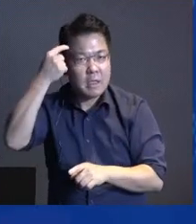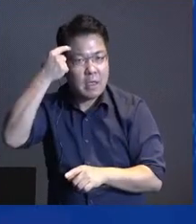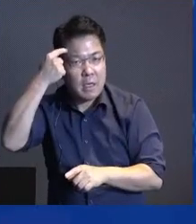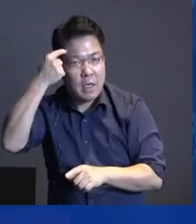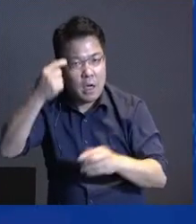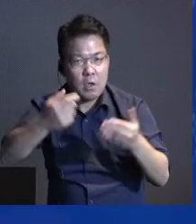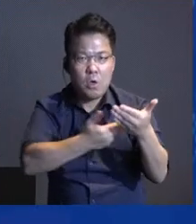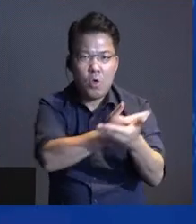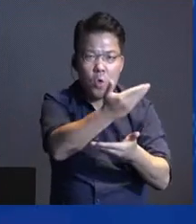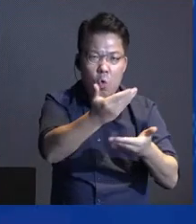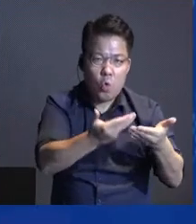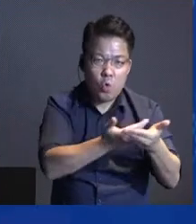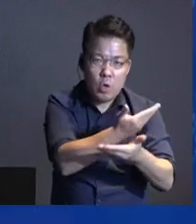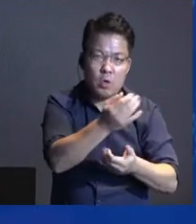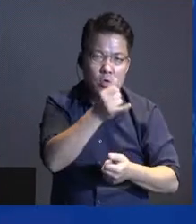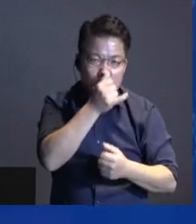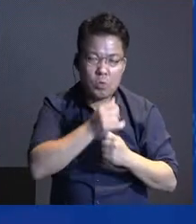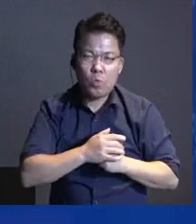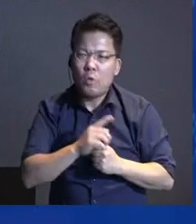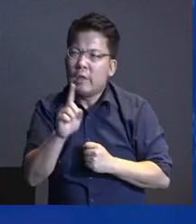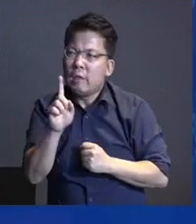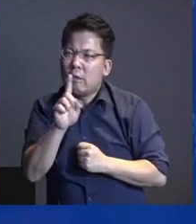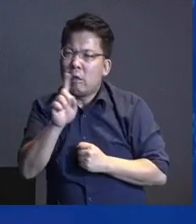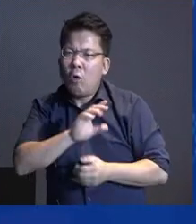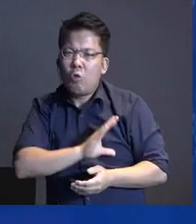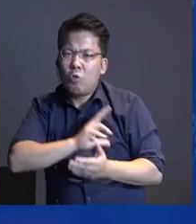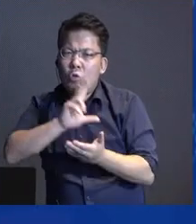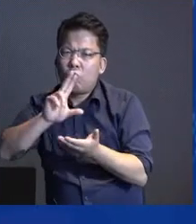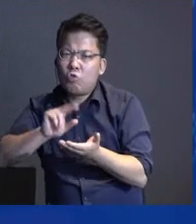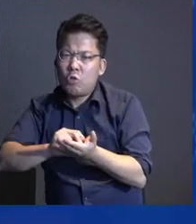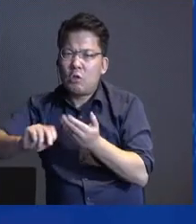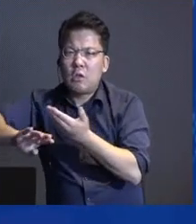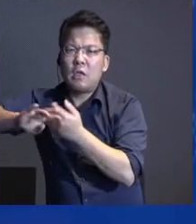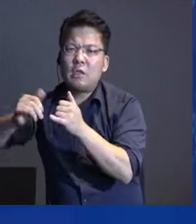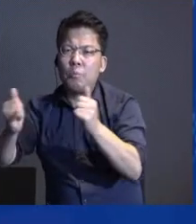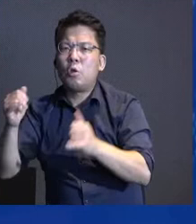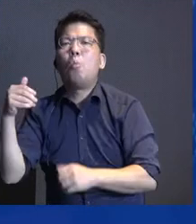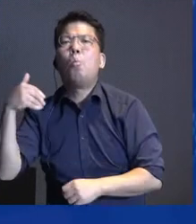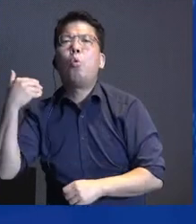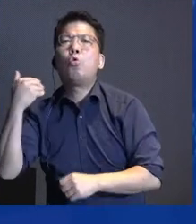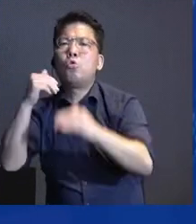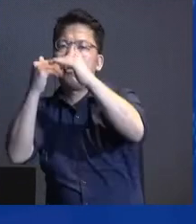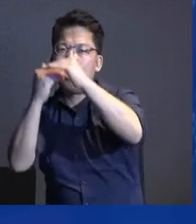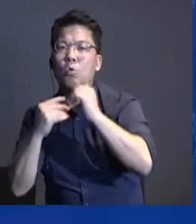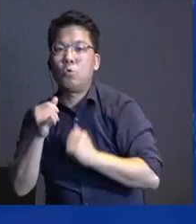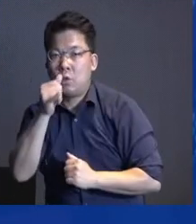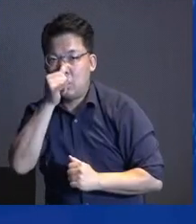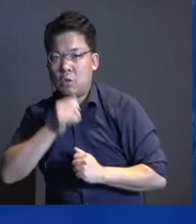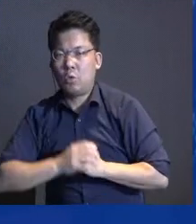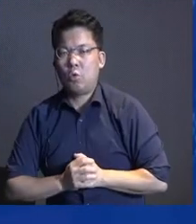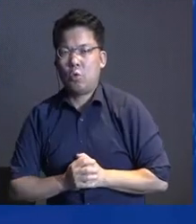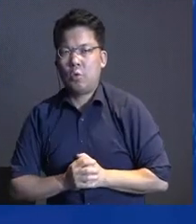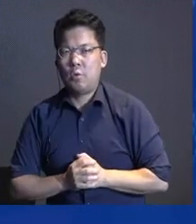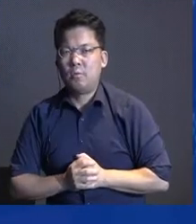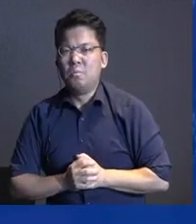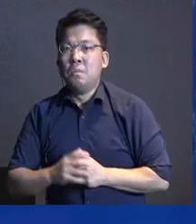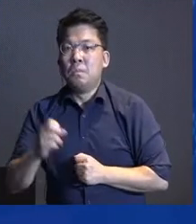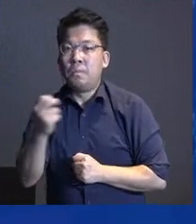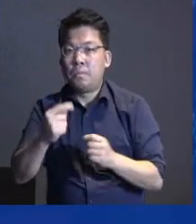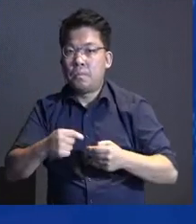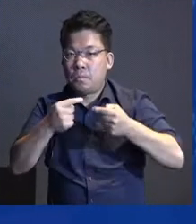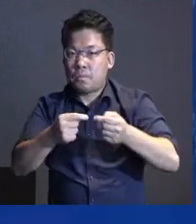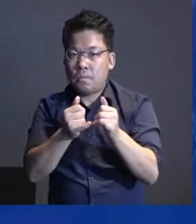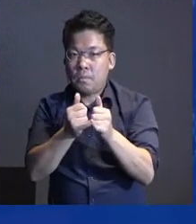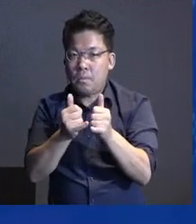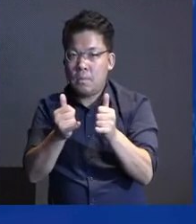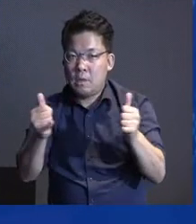And also after the first one or two chats, the participants often chose their